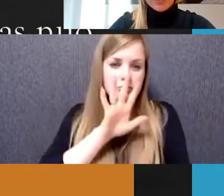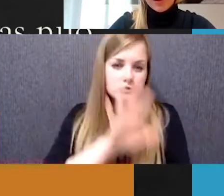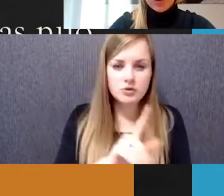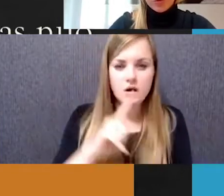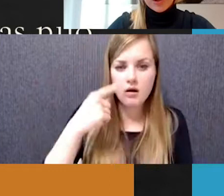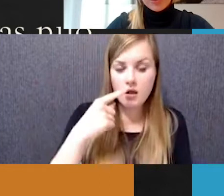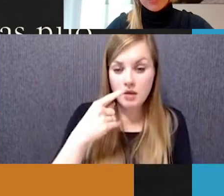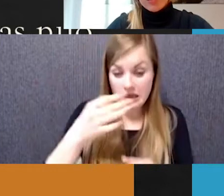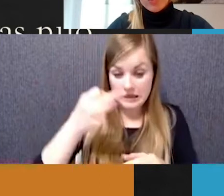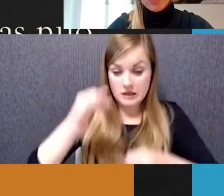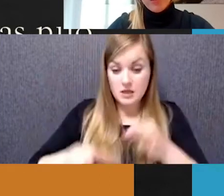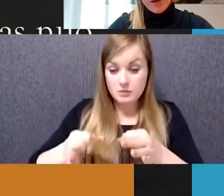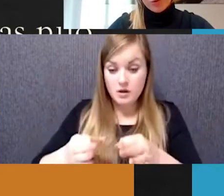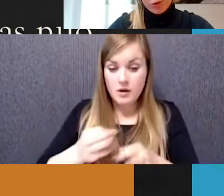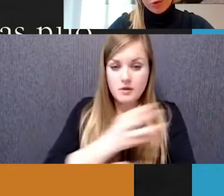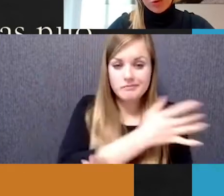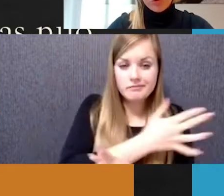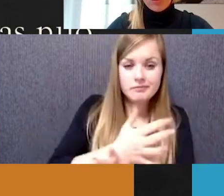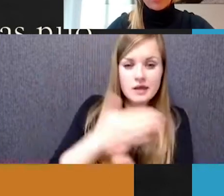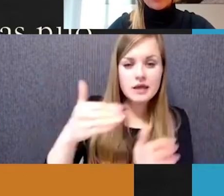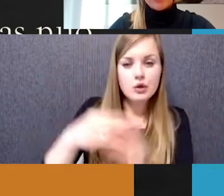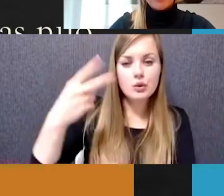The hate speech